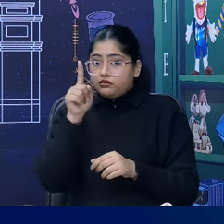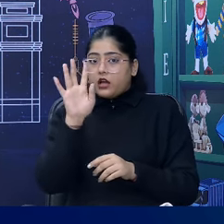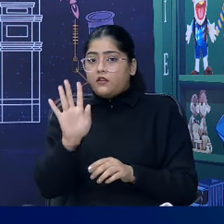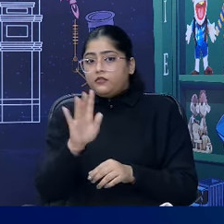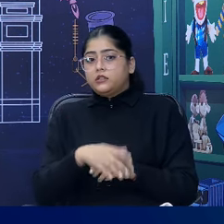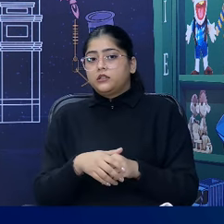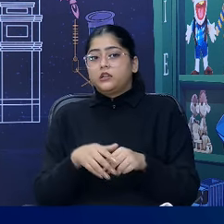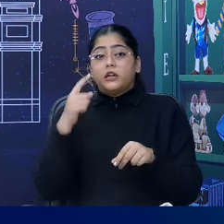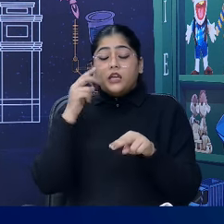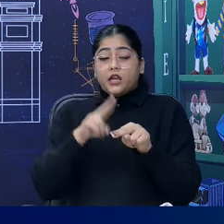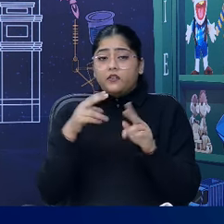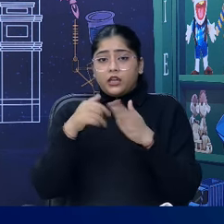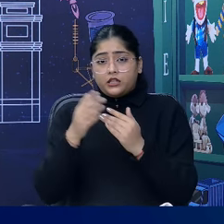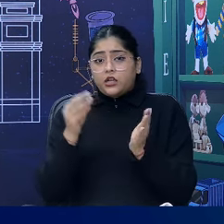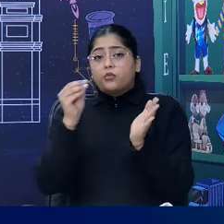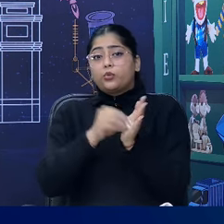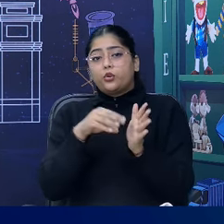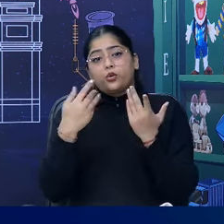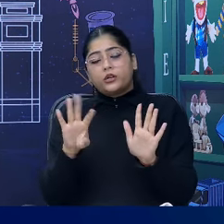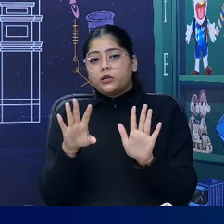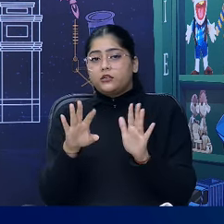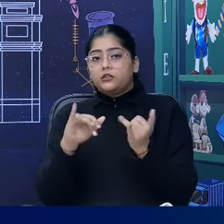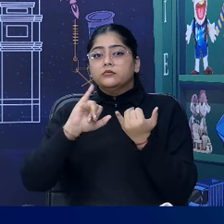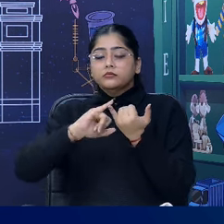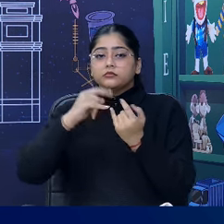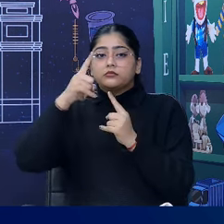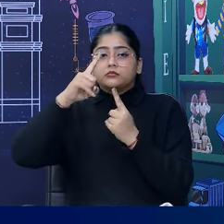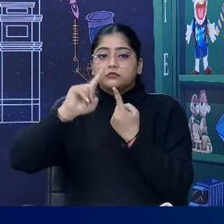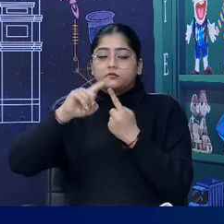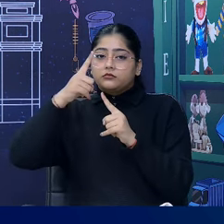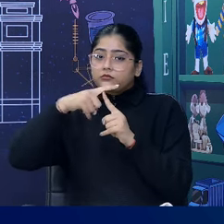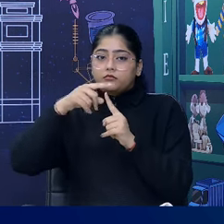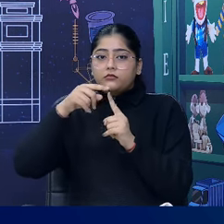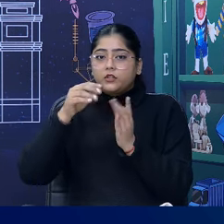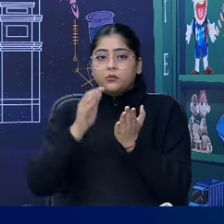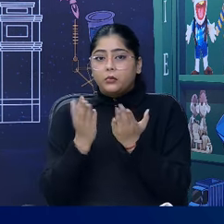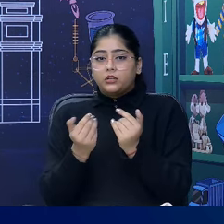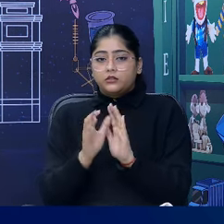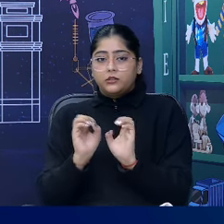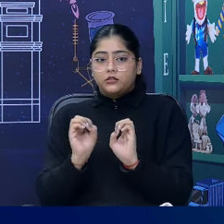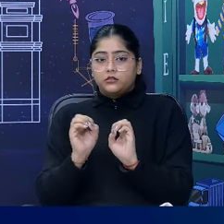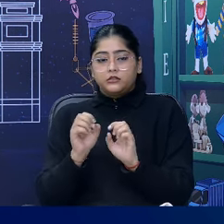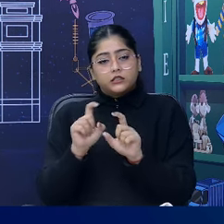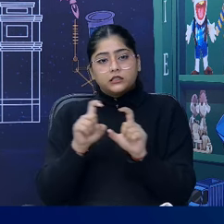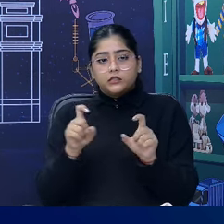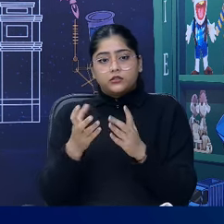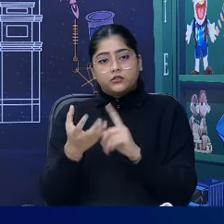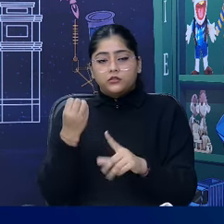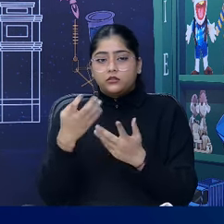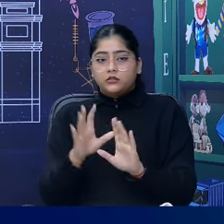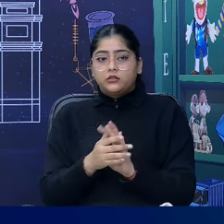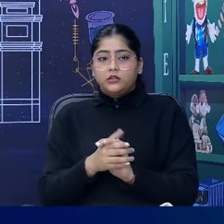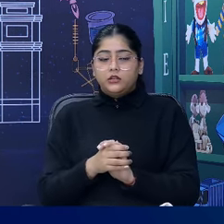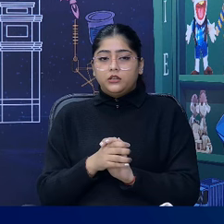some element inside the bracket, then it will be having the element and it will not be the void set. Is it clear? The very first type